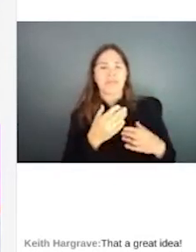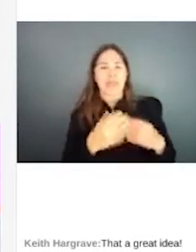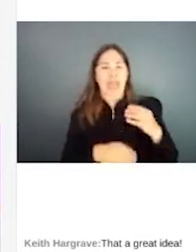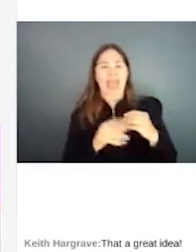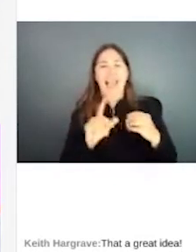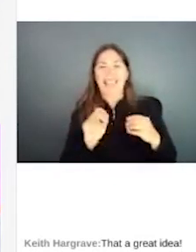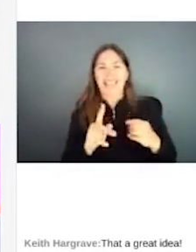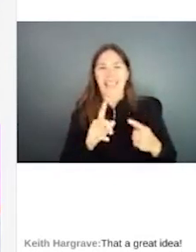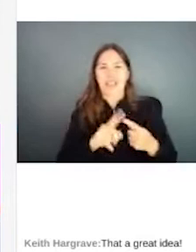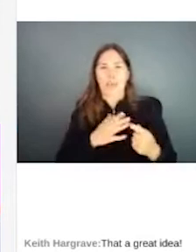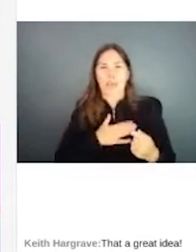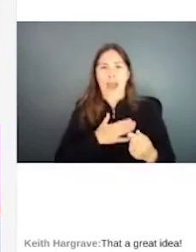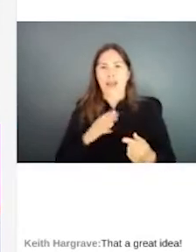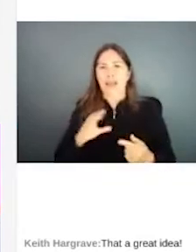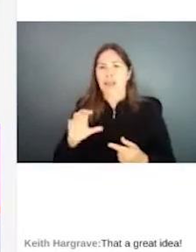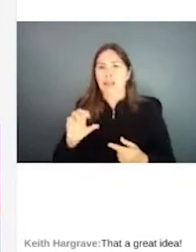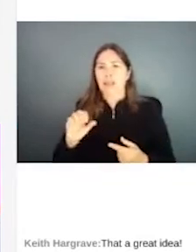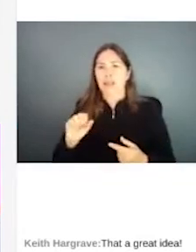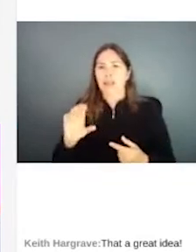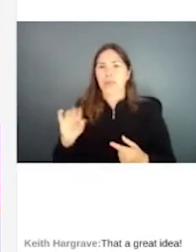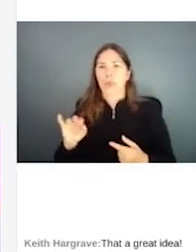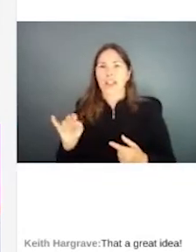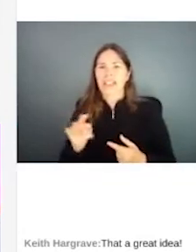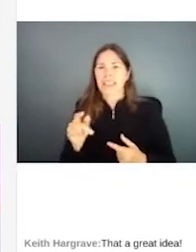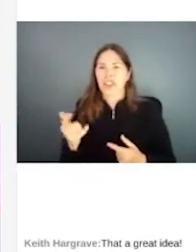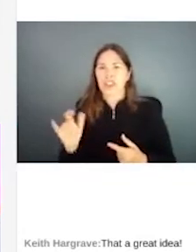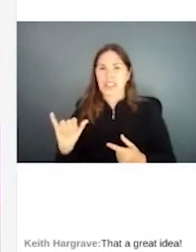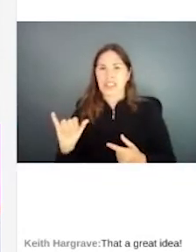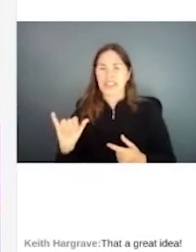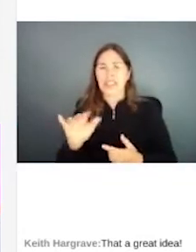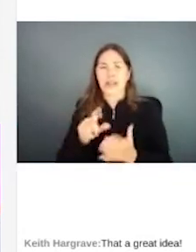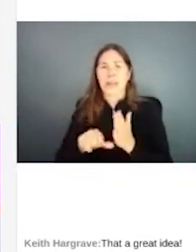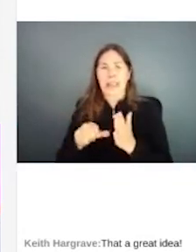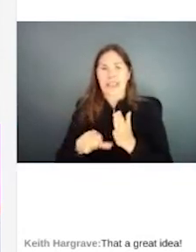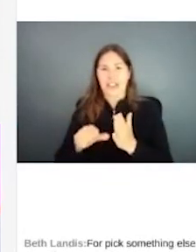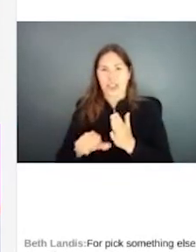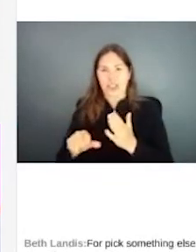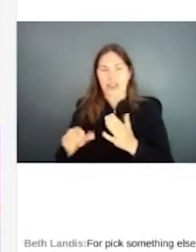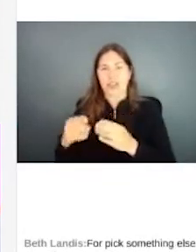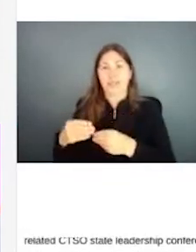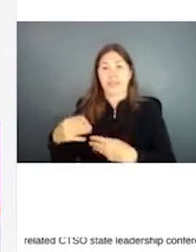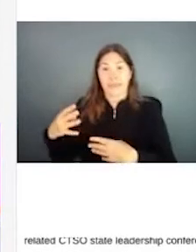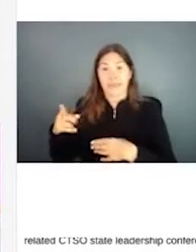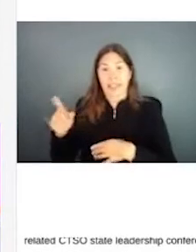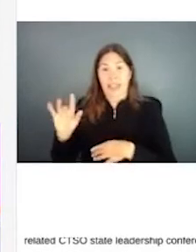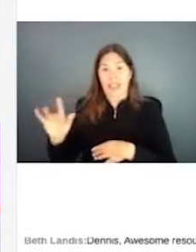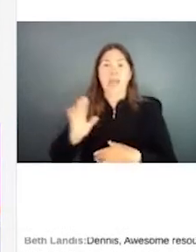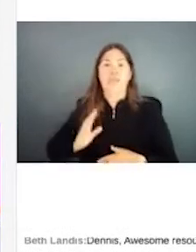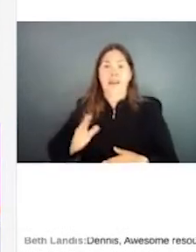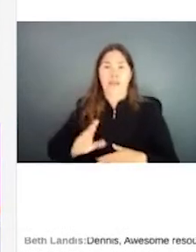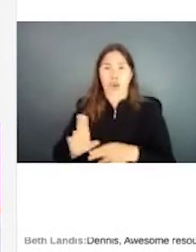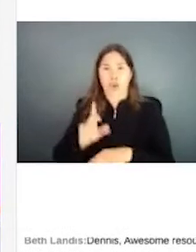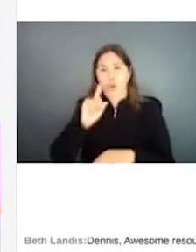my Schoology page. My Schoology page was what I used to use for